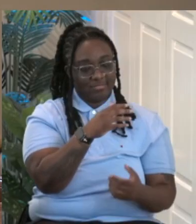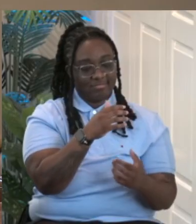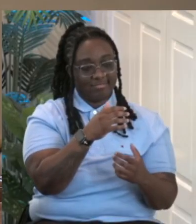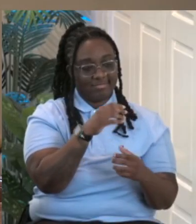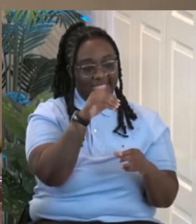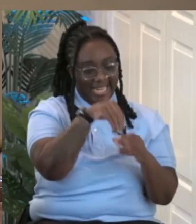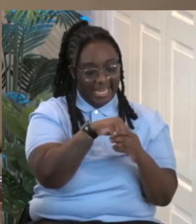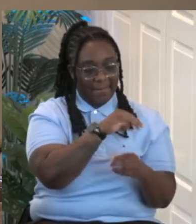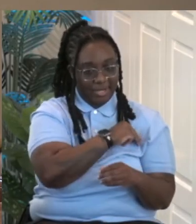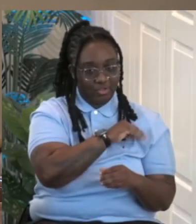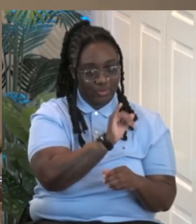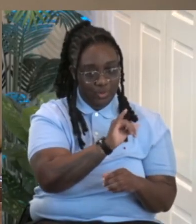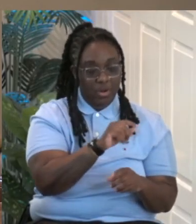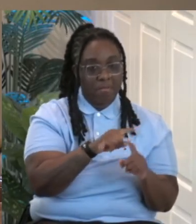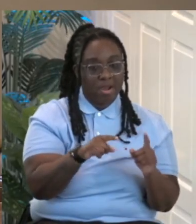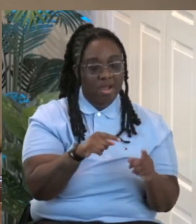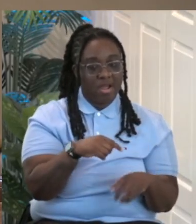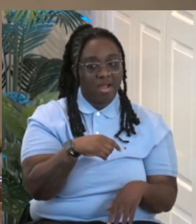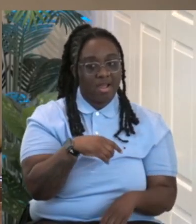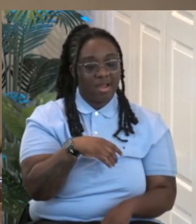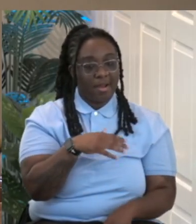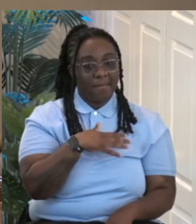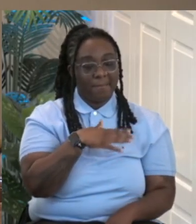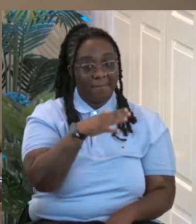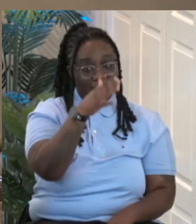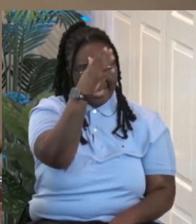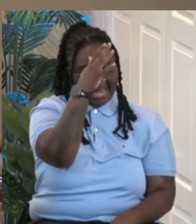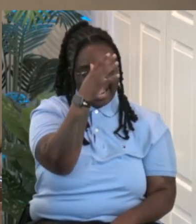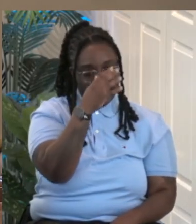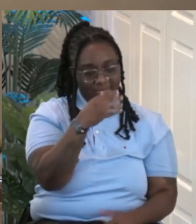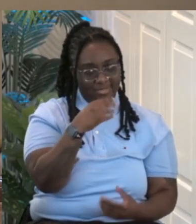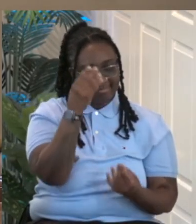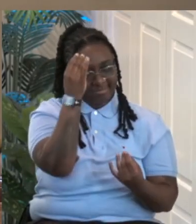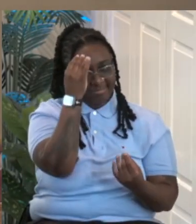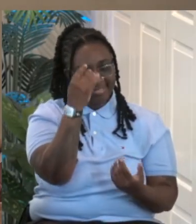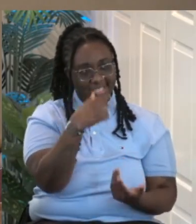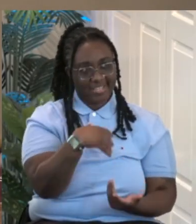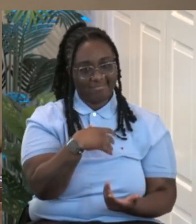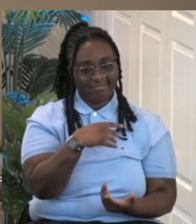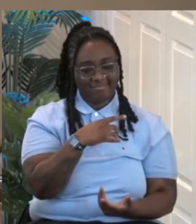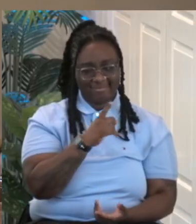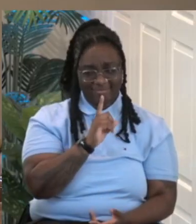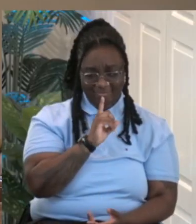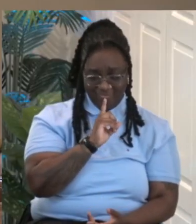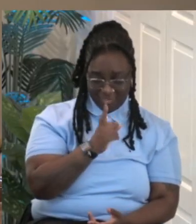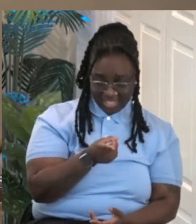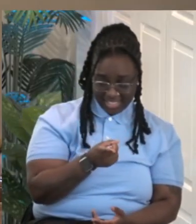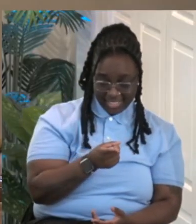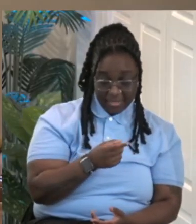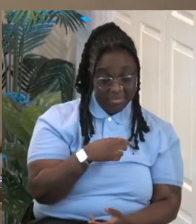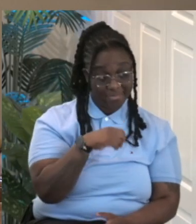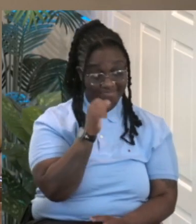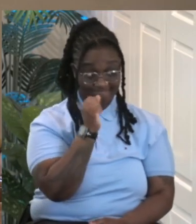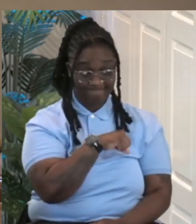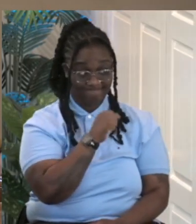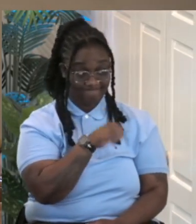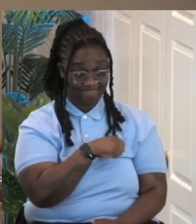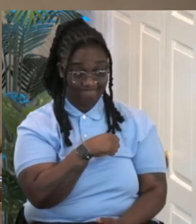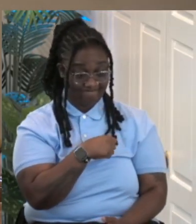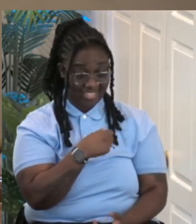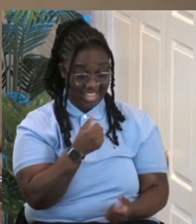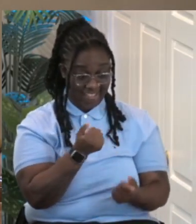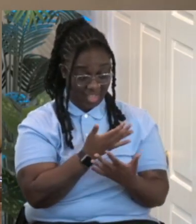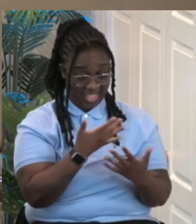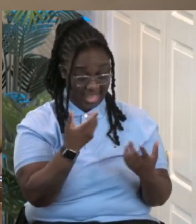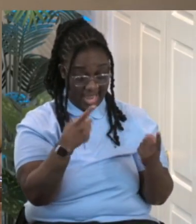sure. But I mean, these things happen to me, and it's just happened. I'm going to Pittsburgh. He said, okay, now